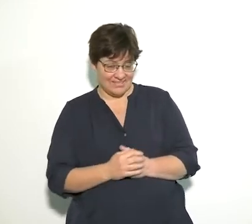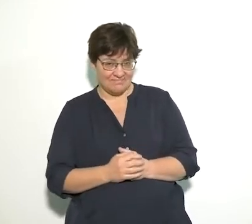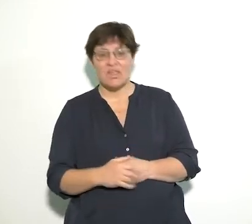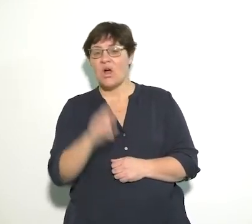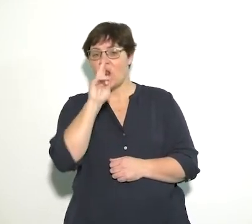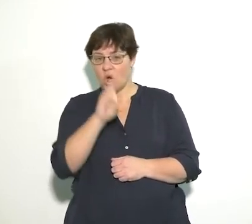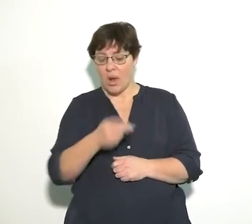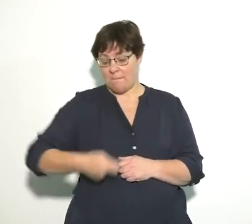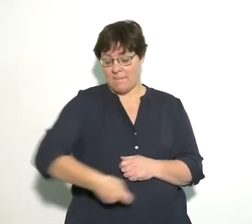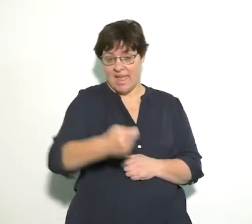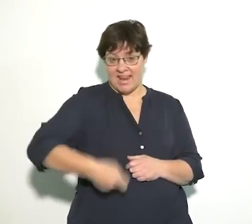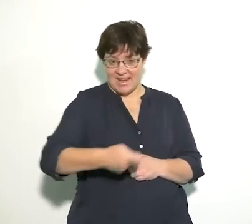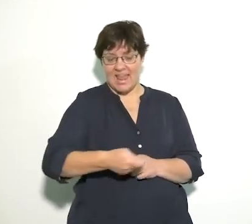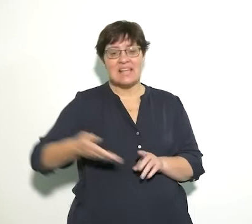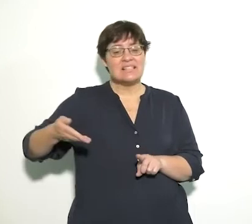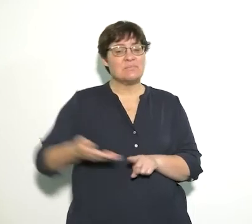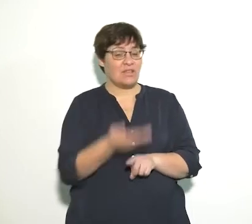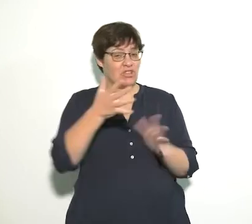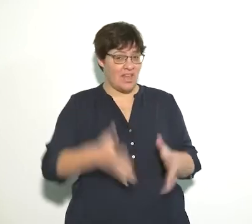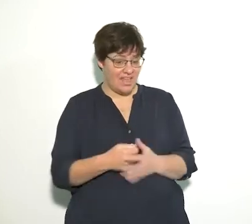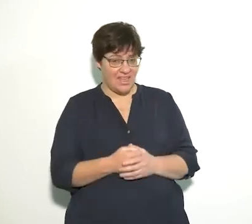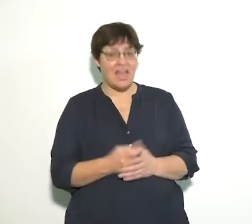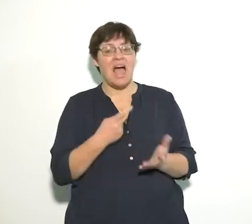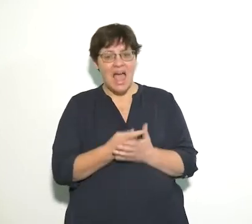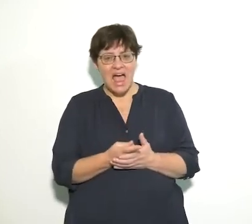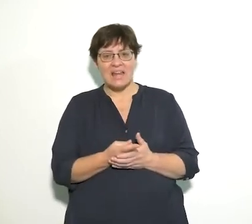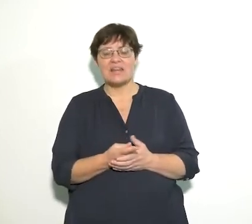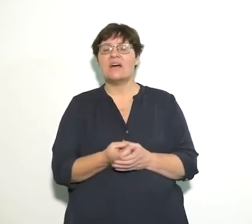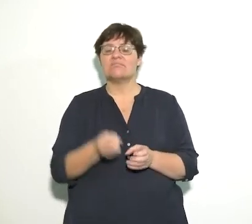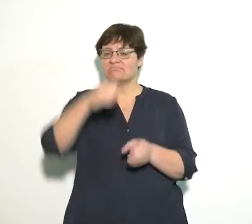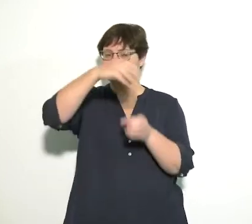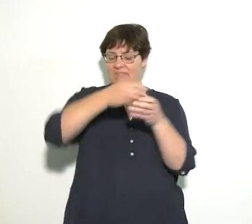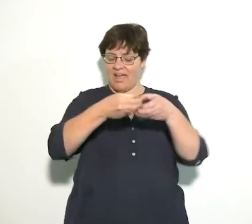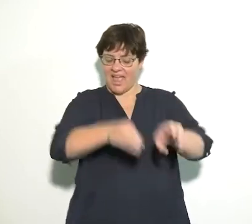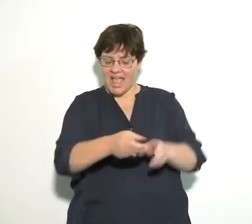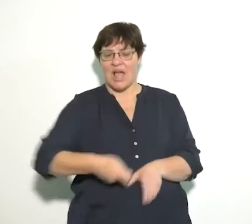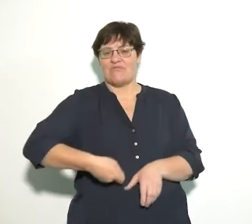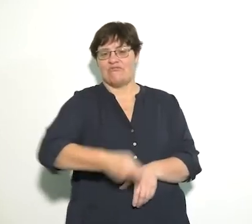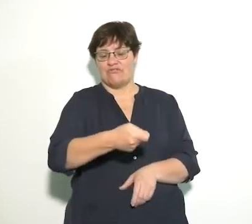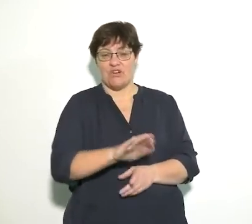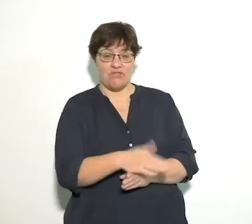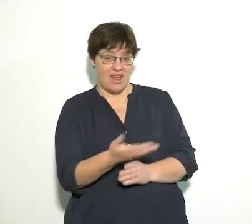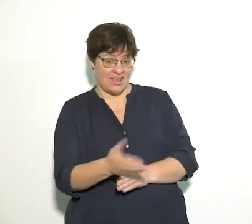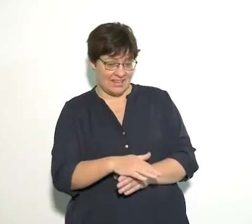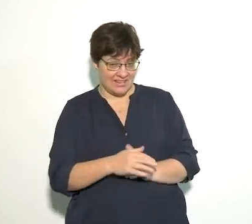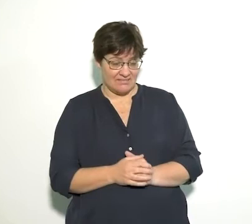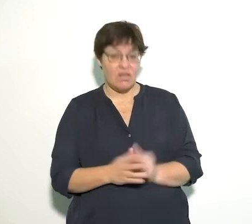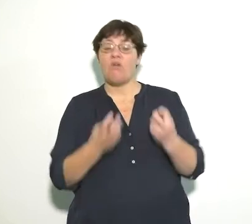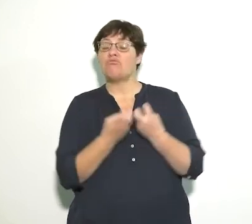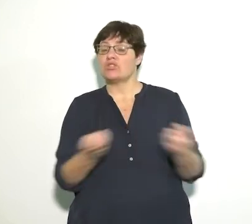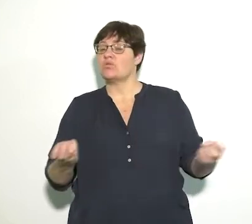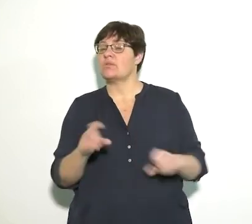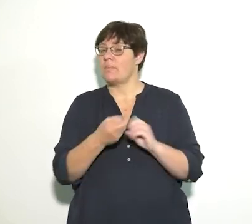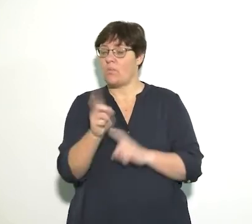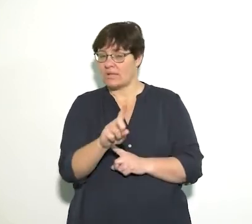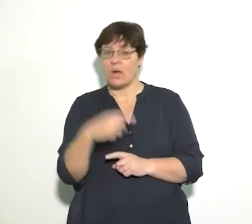like. You're going to have a frying pan, a spatula, and we are going to fry some sight word eggs. To make these resources, you are